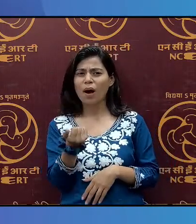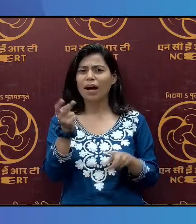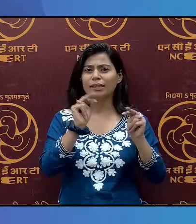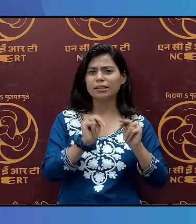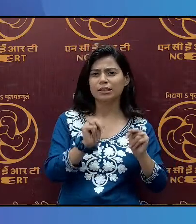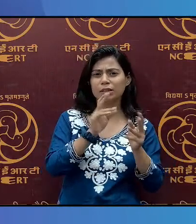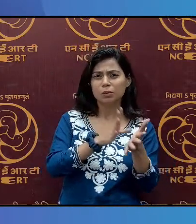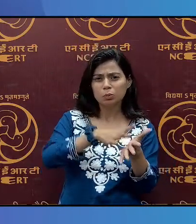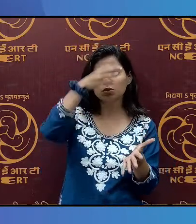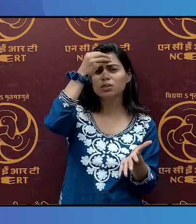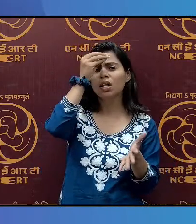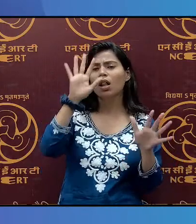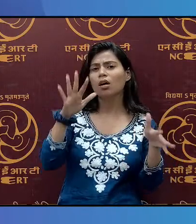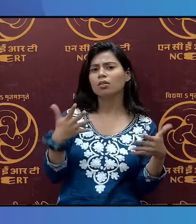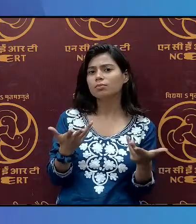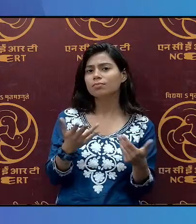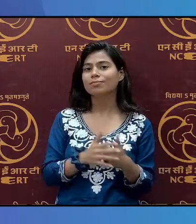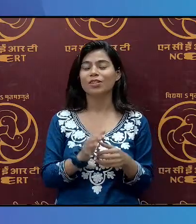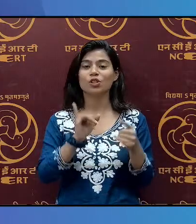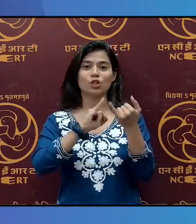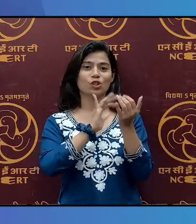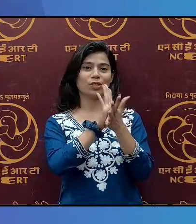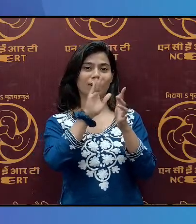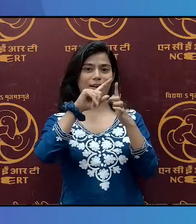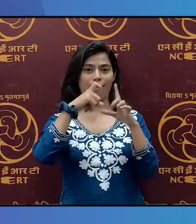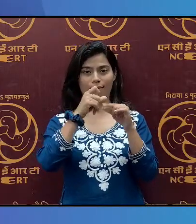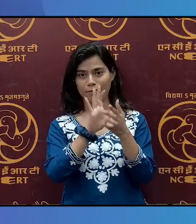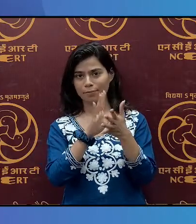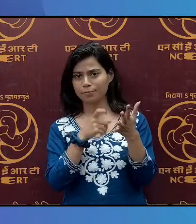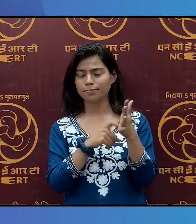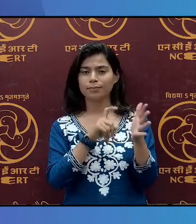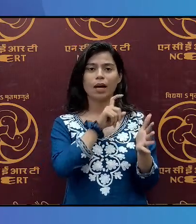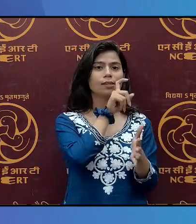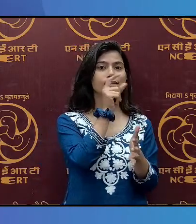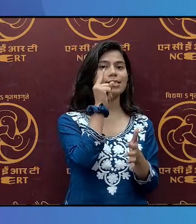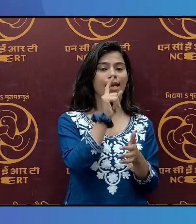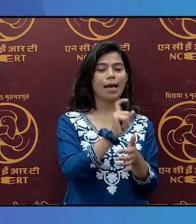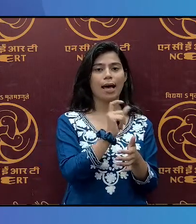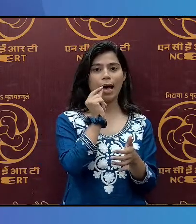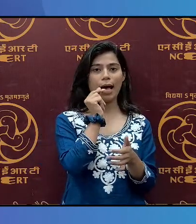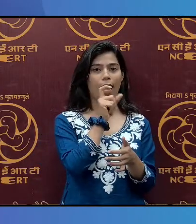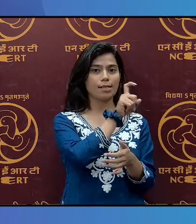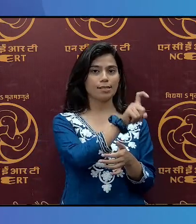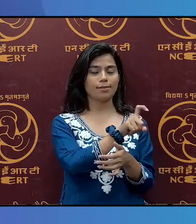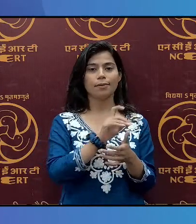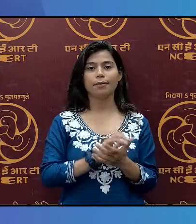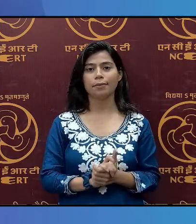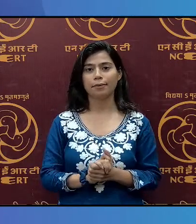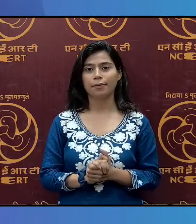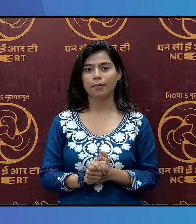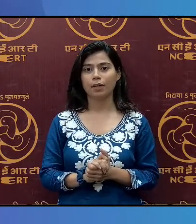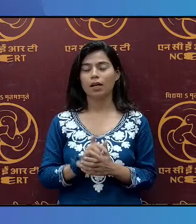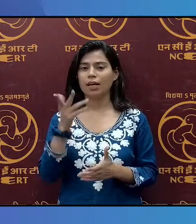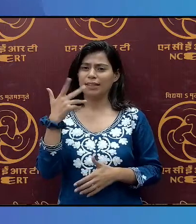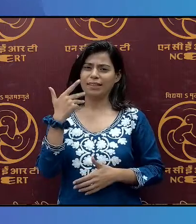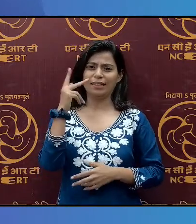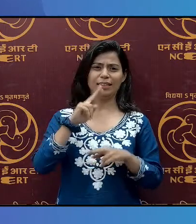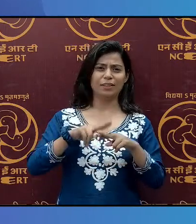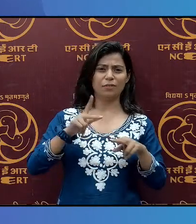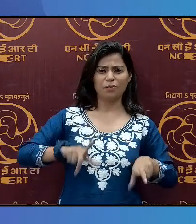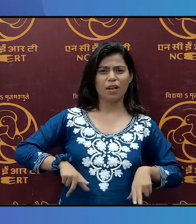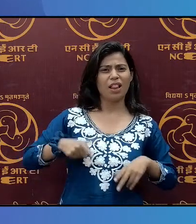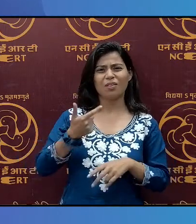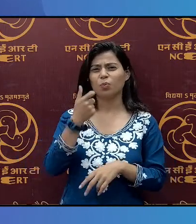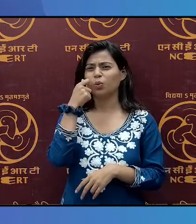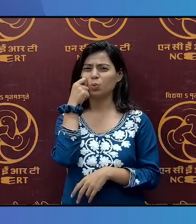you, Somashekar sir. Yes. Yes, as you know, as a human being, we have varieties of